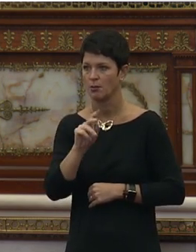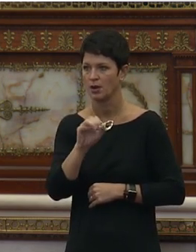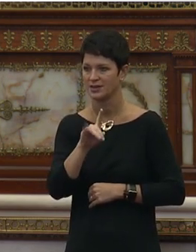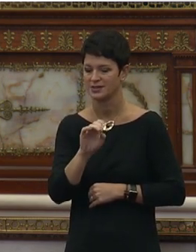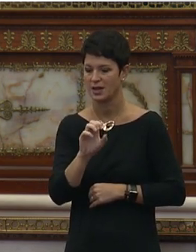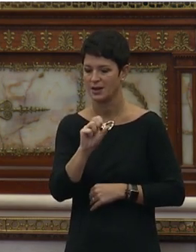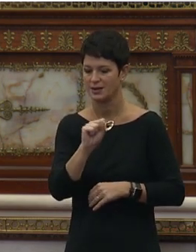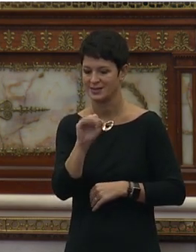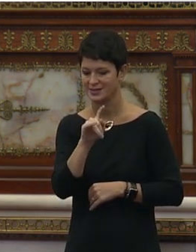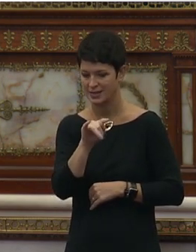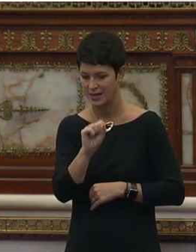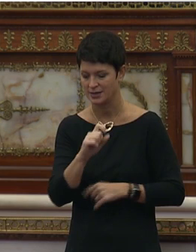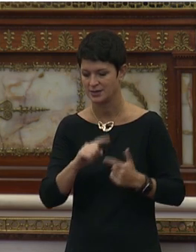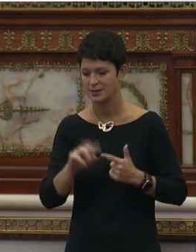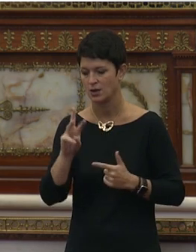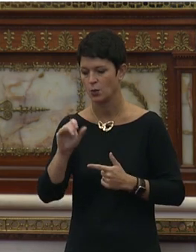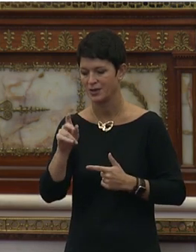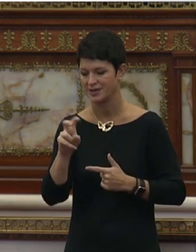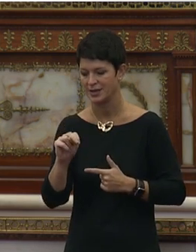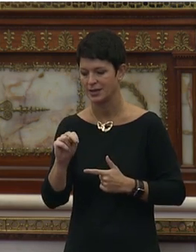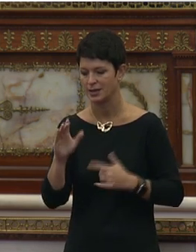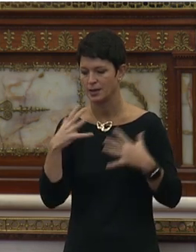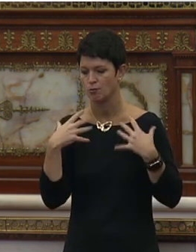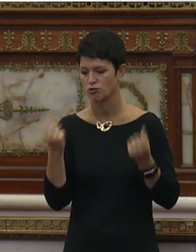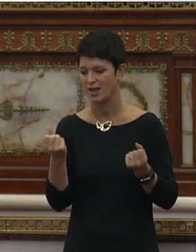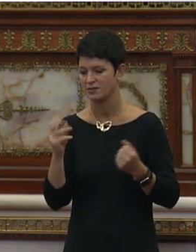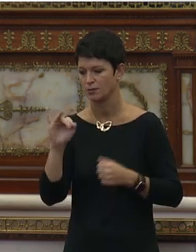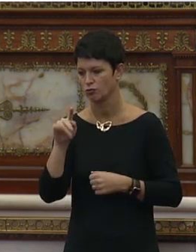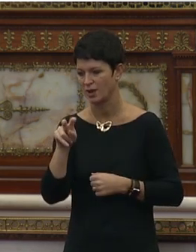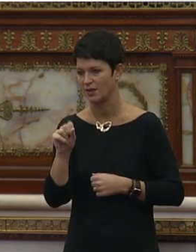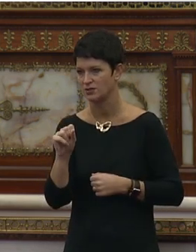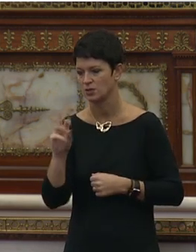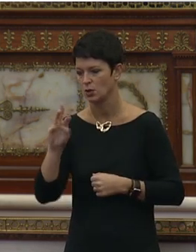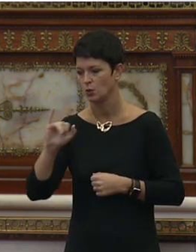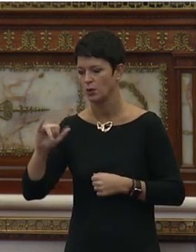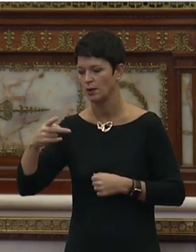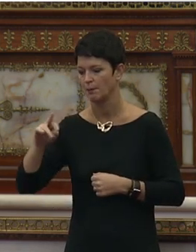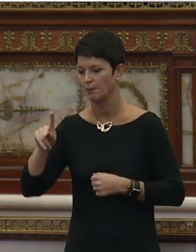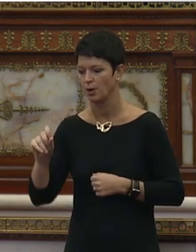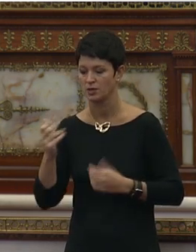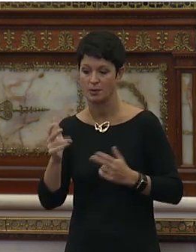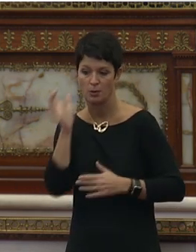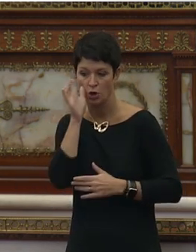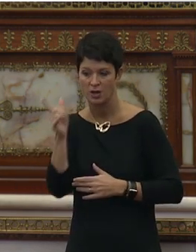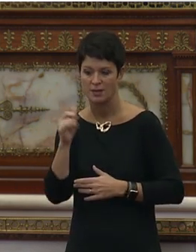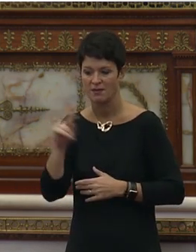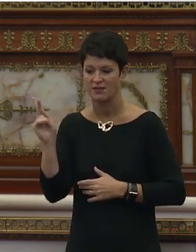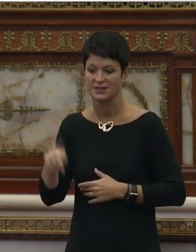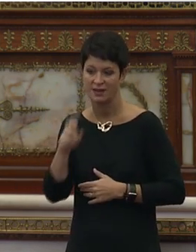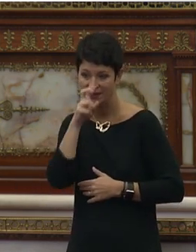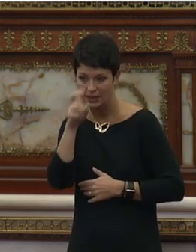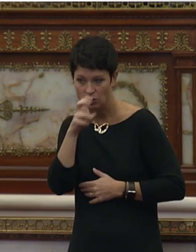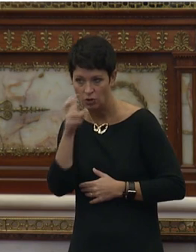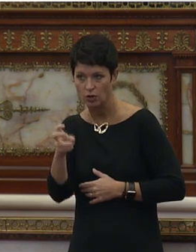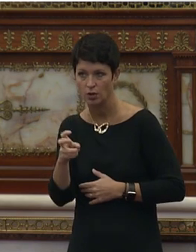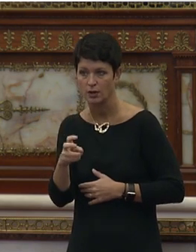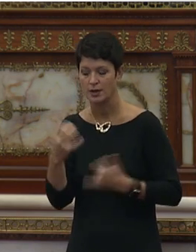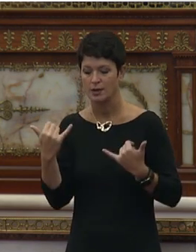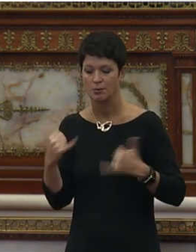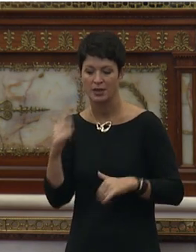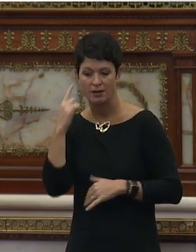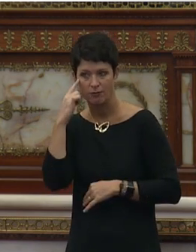Saints, the Wissahickon Braves, which Will Parks, you may have heard of him, Philadelphia Eagle, played